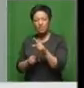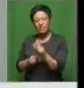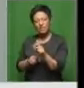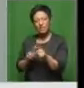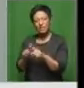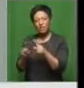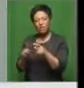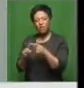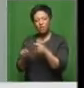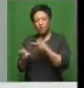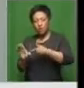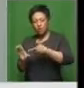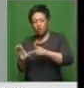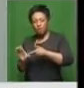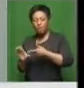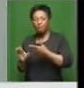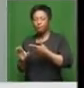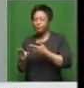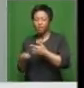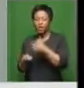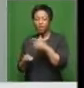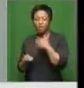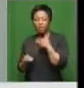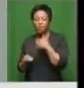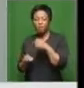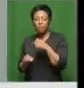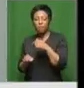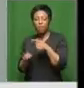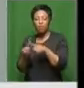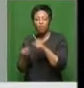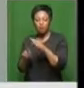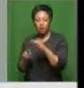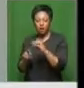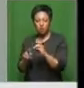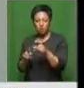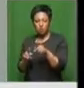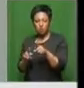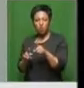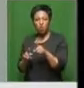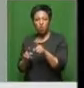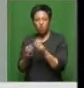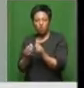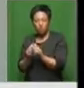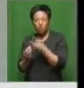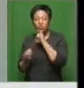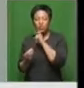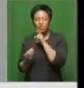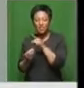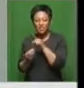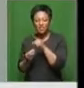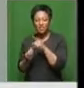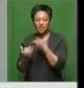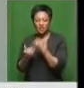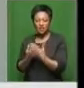from petroleum. This is made from sugarcane, which means that it's a bio-based feedstock that we're using. And then, of